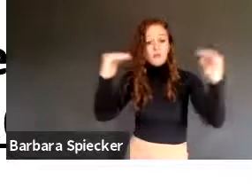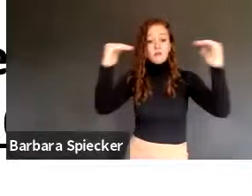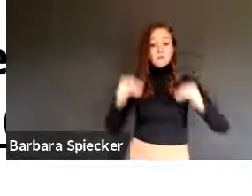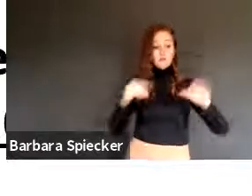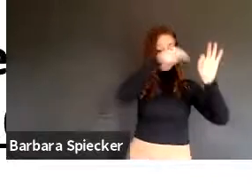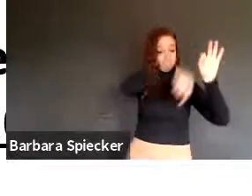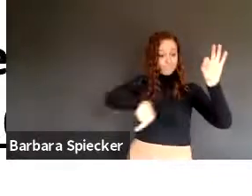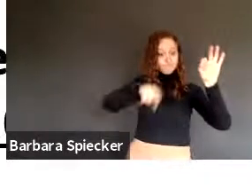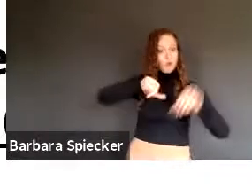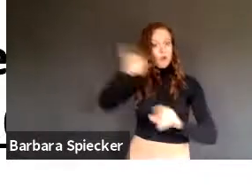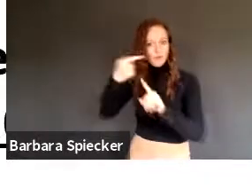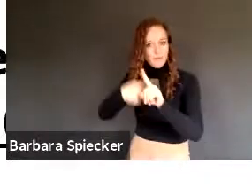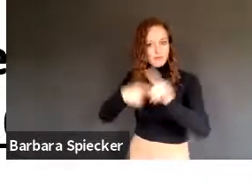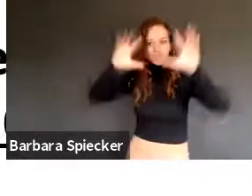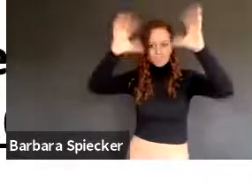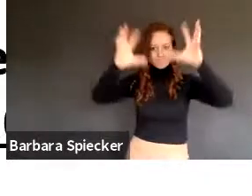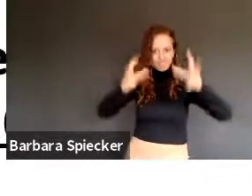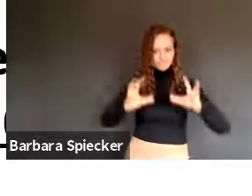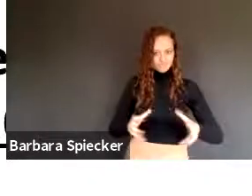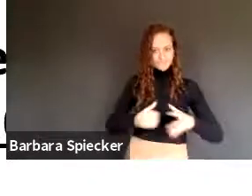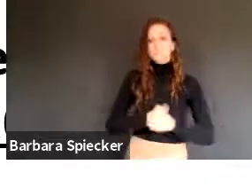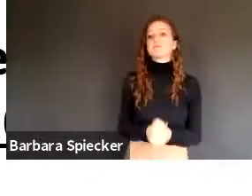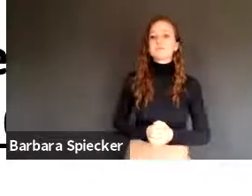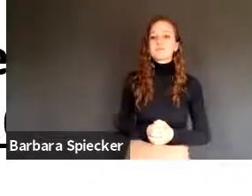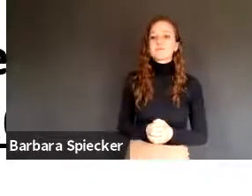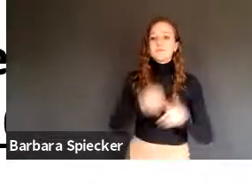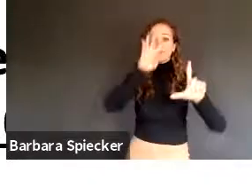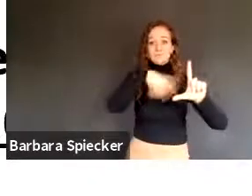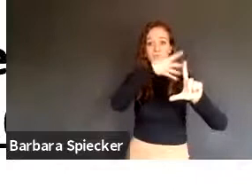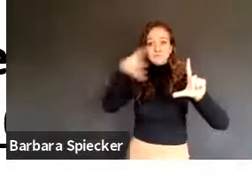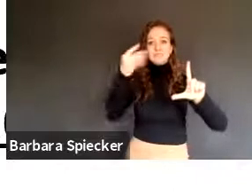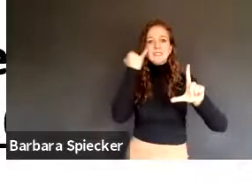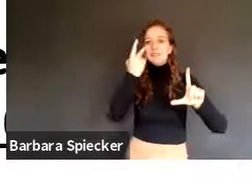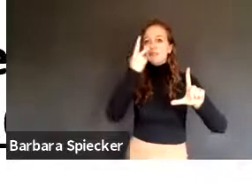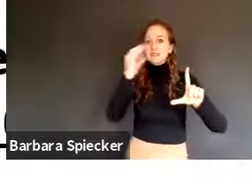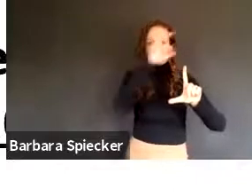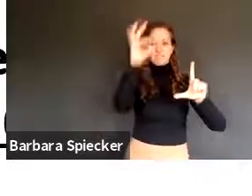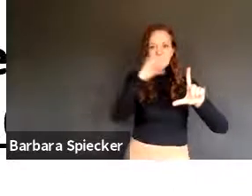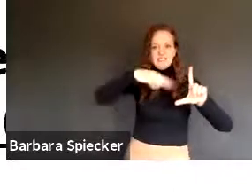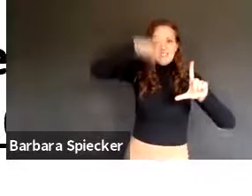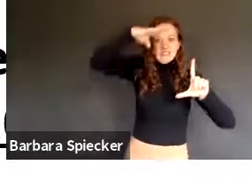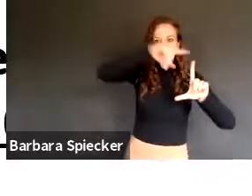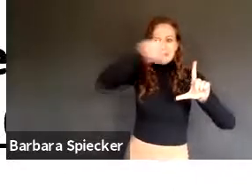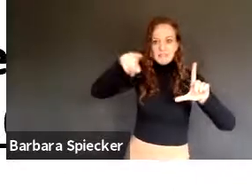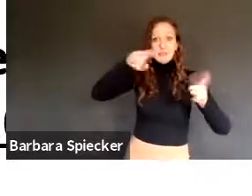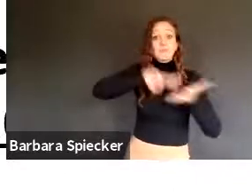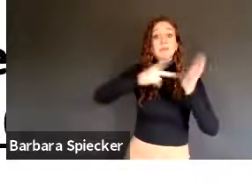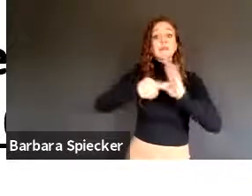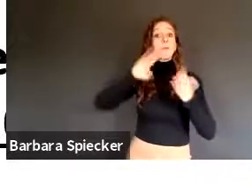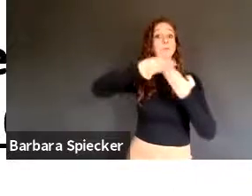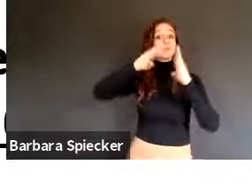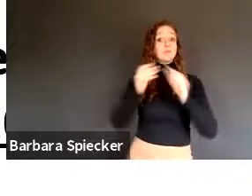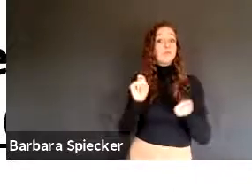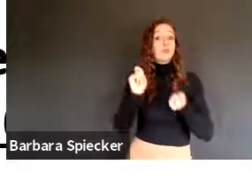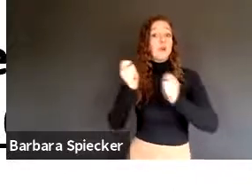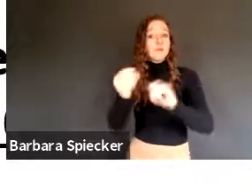and where it ended up. Each dot goes by month, so it's categorized by month. If you look at the figure,